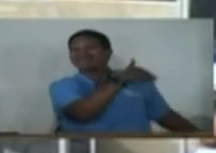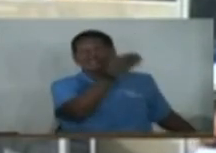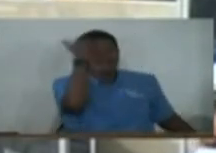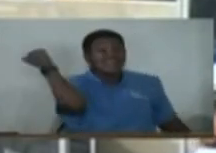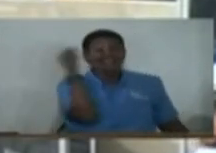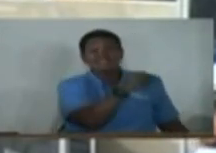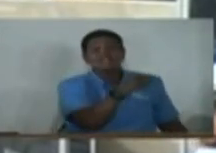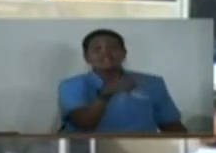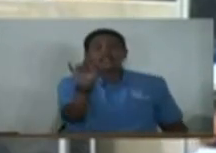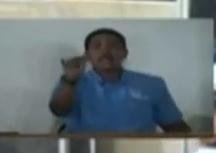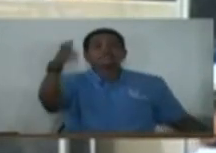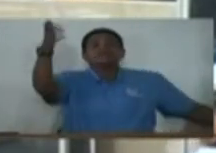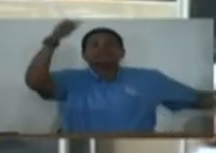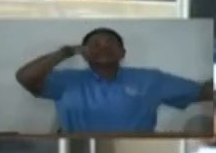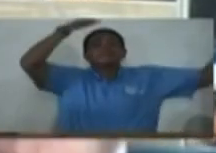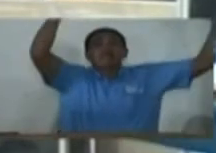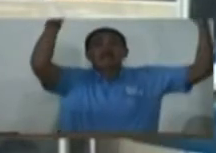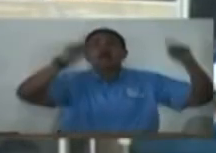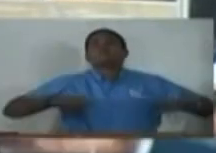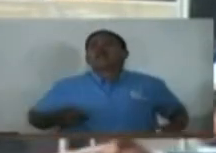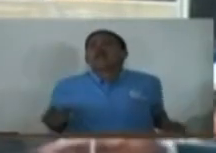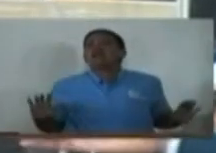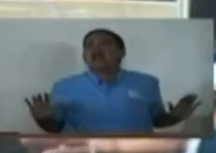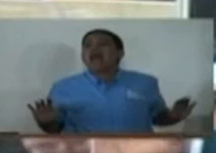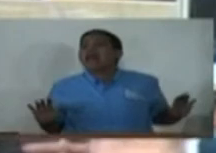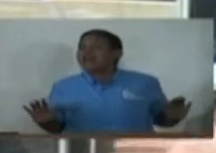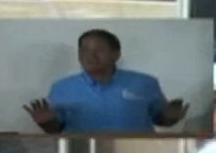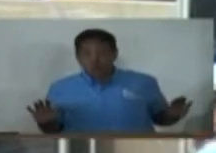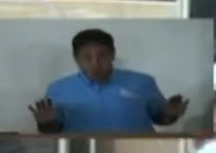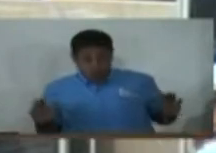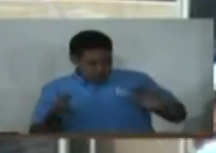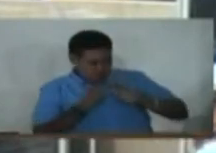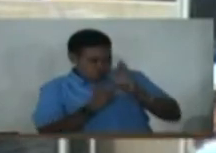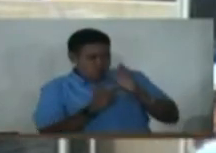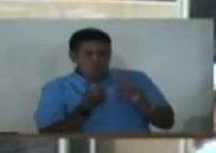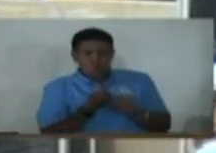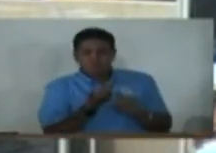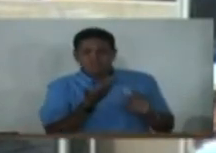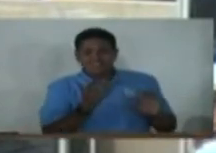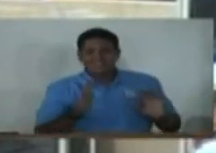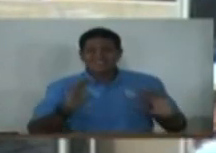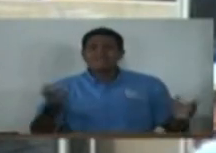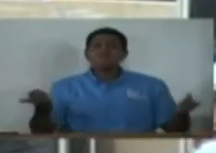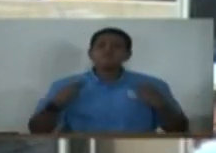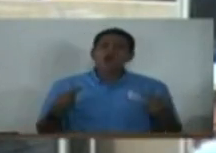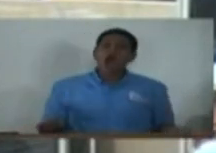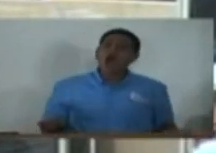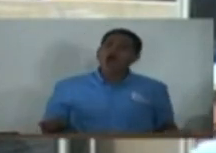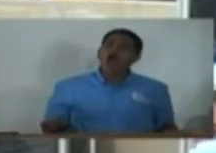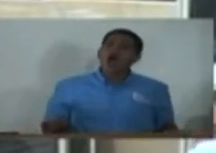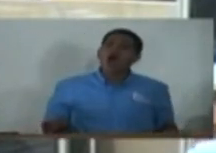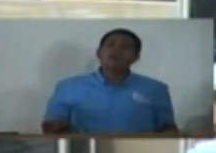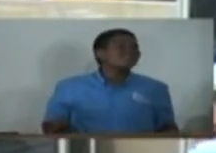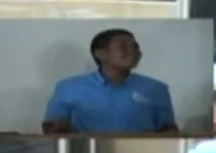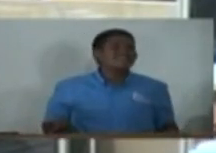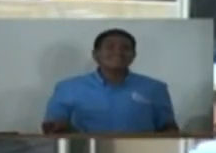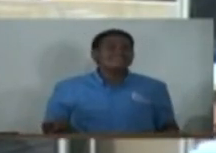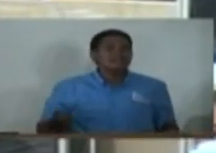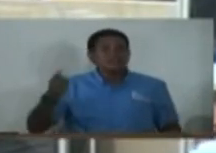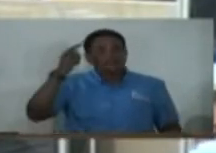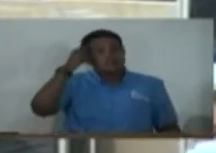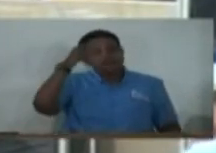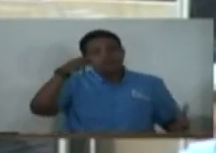It's as if it never happened, and now the measures are stifling. It is the heights of